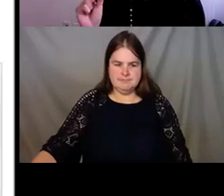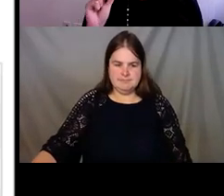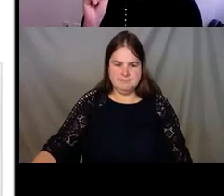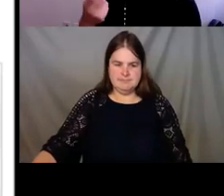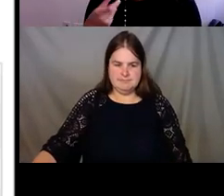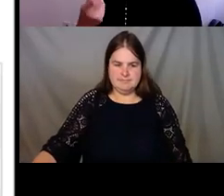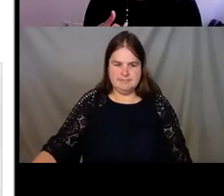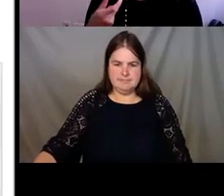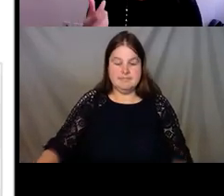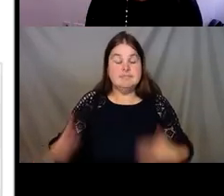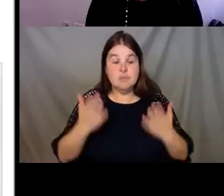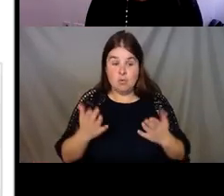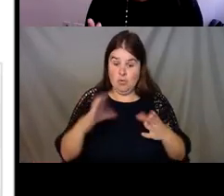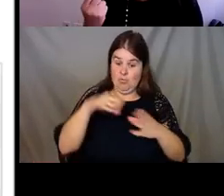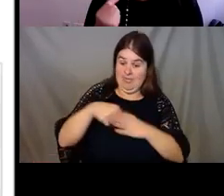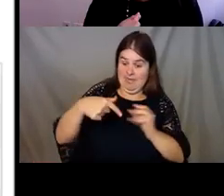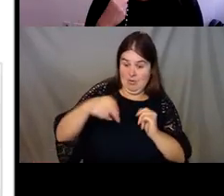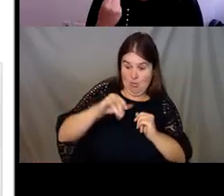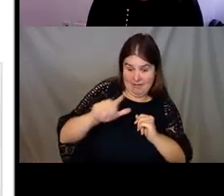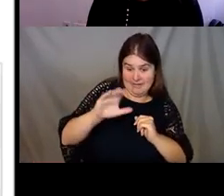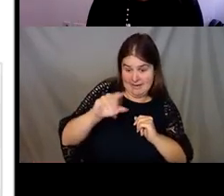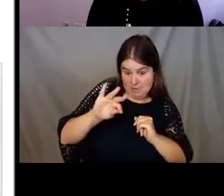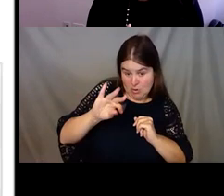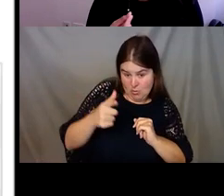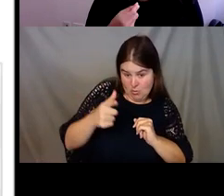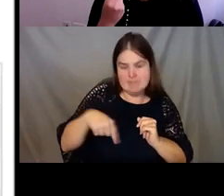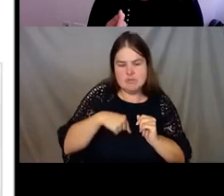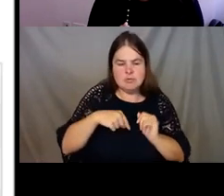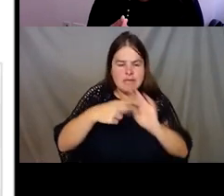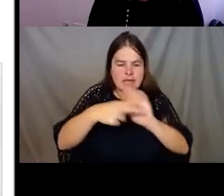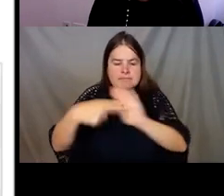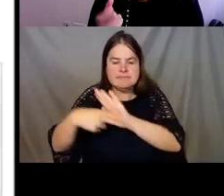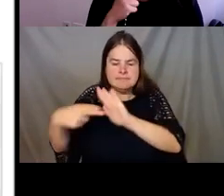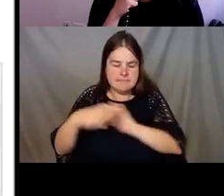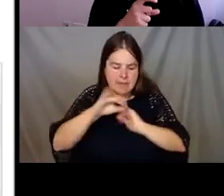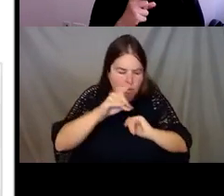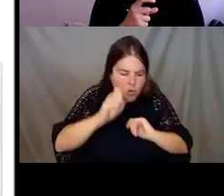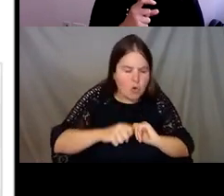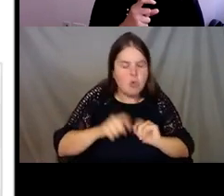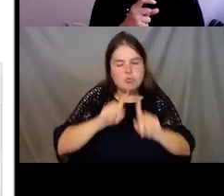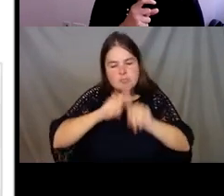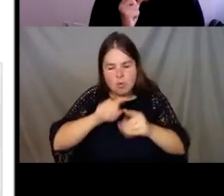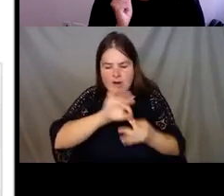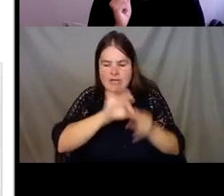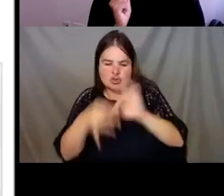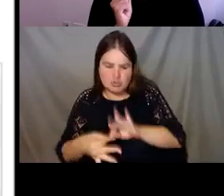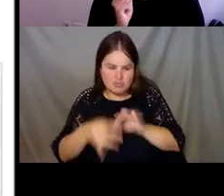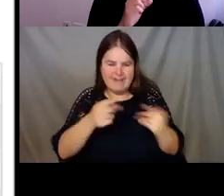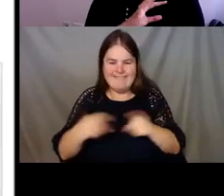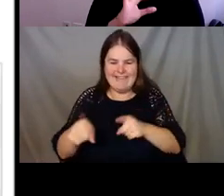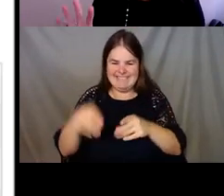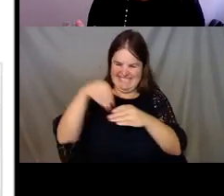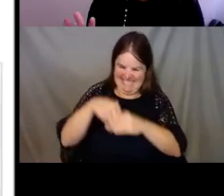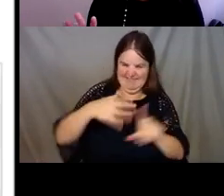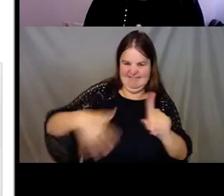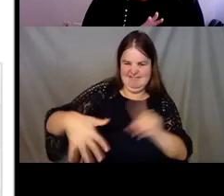Now, within qualitative coding, we're able to report and interpret events within context, right? So a